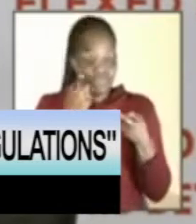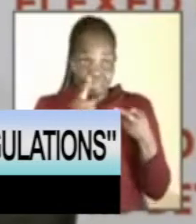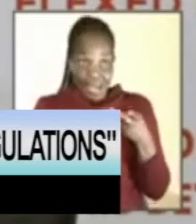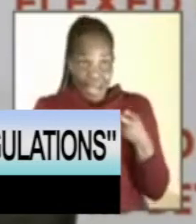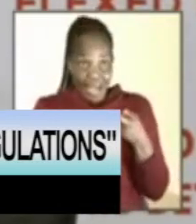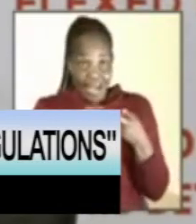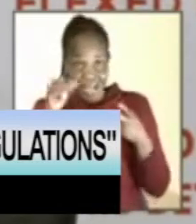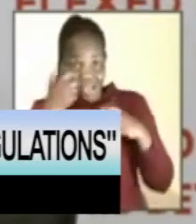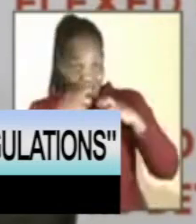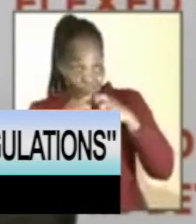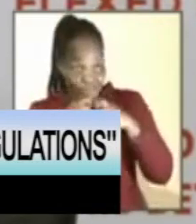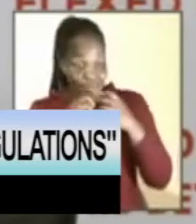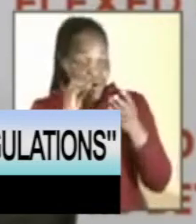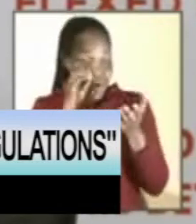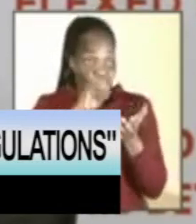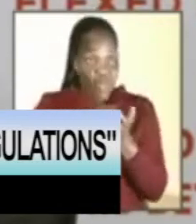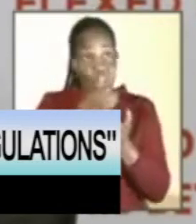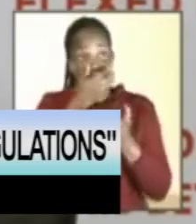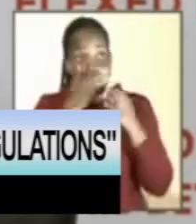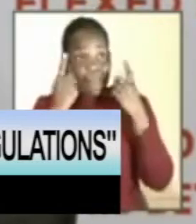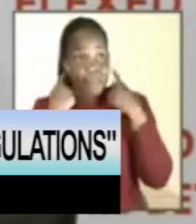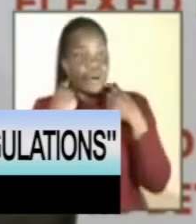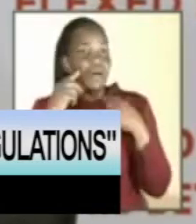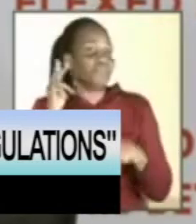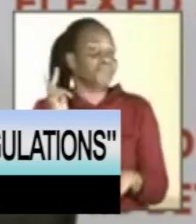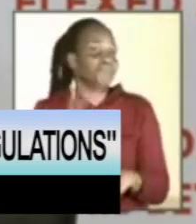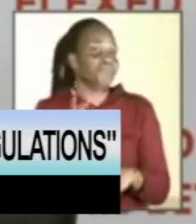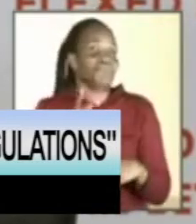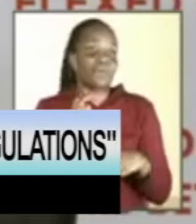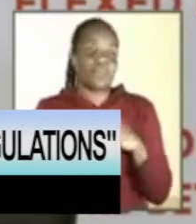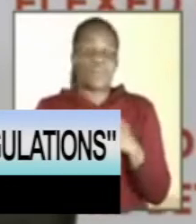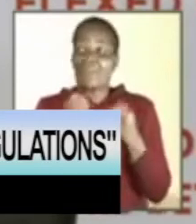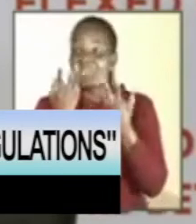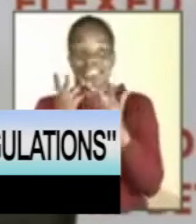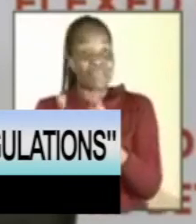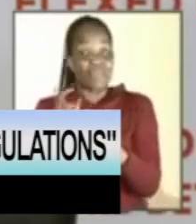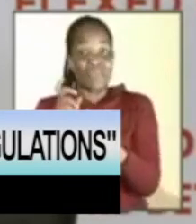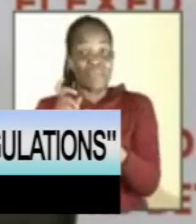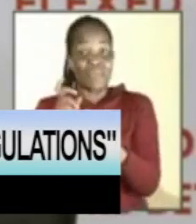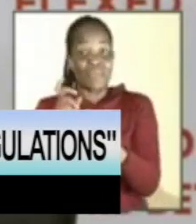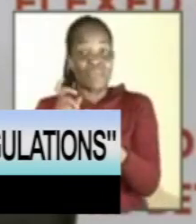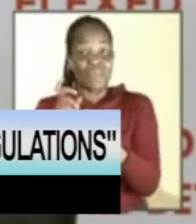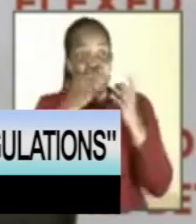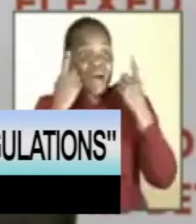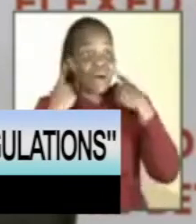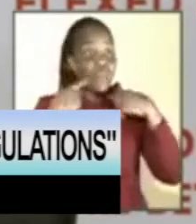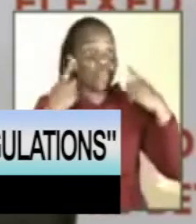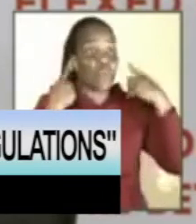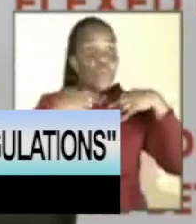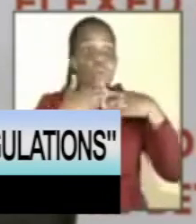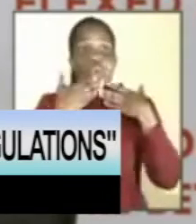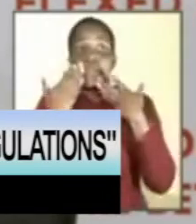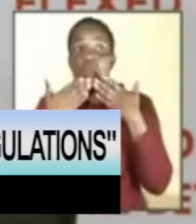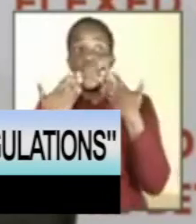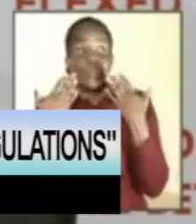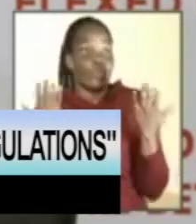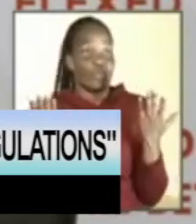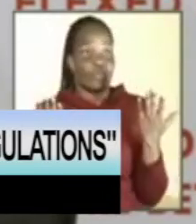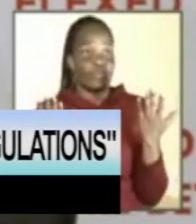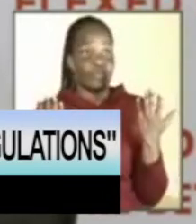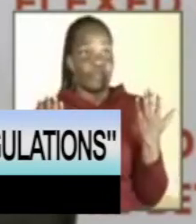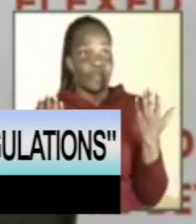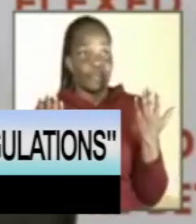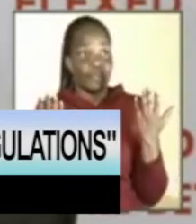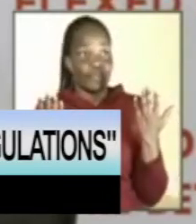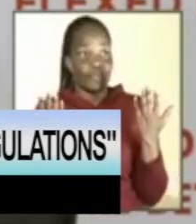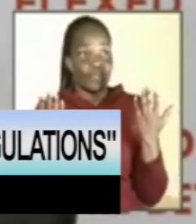one. In most cases, people don't wear mask, but of course you don't lump everybody as if